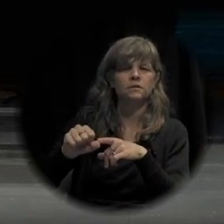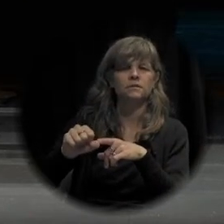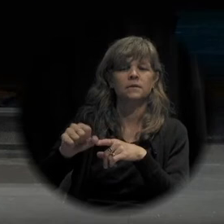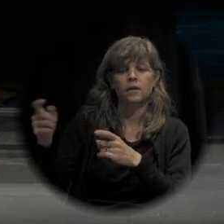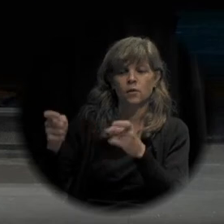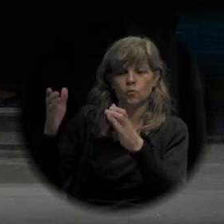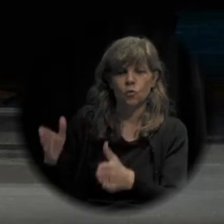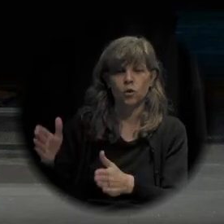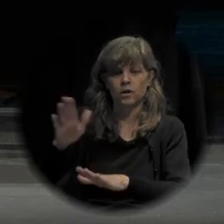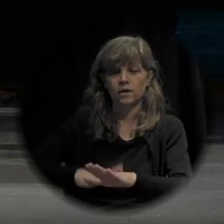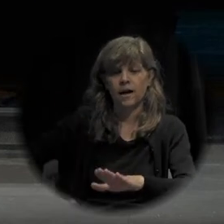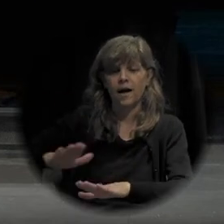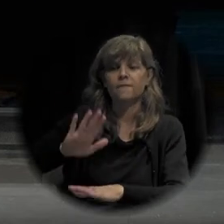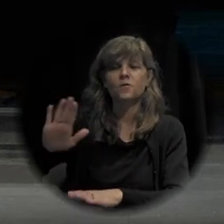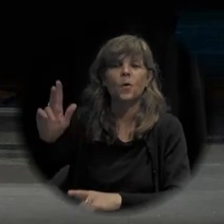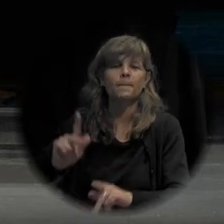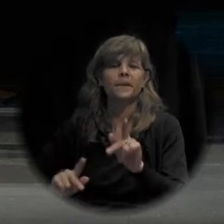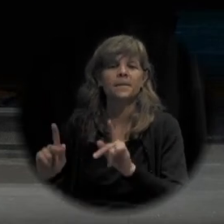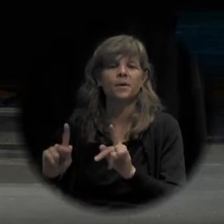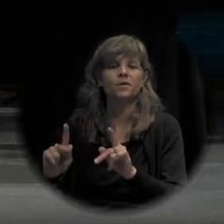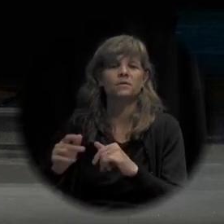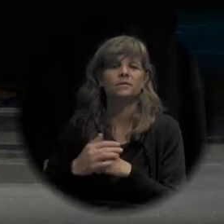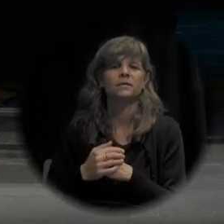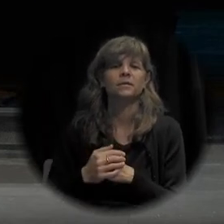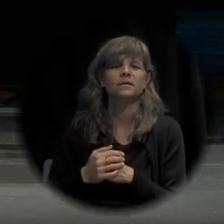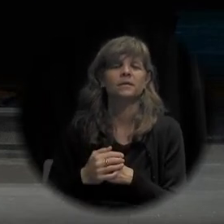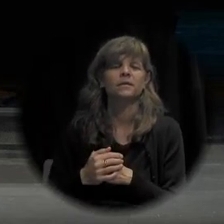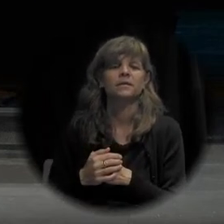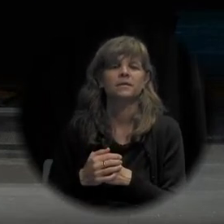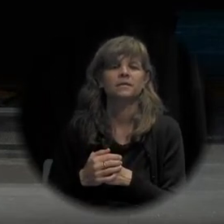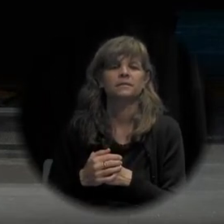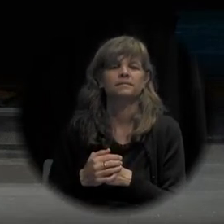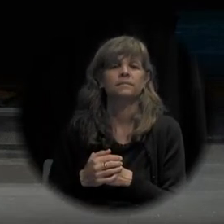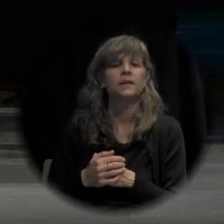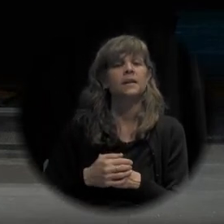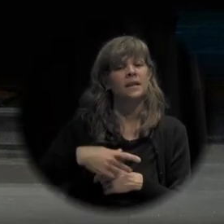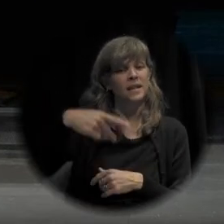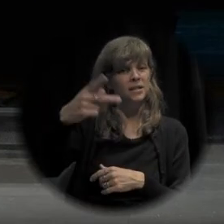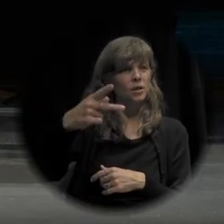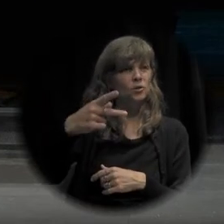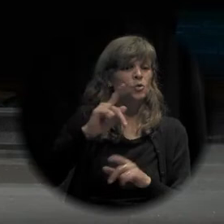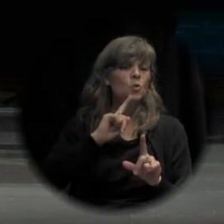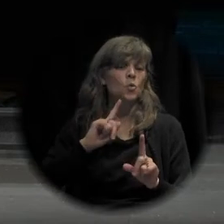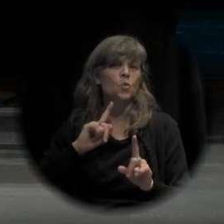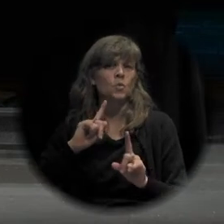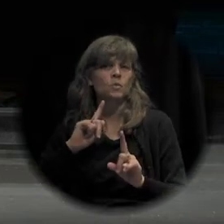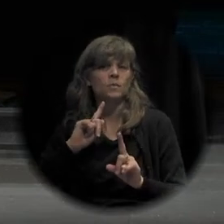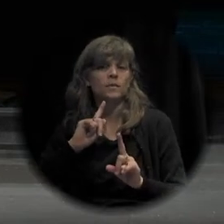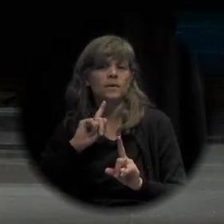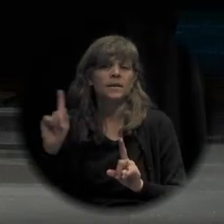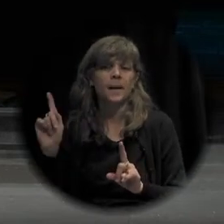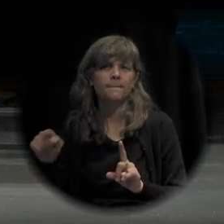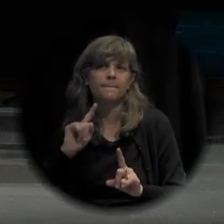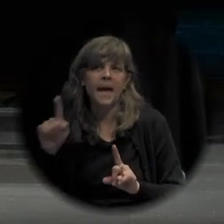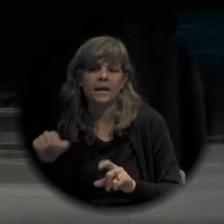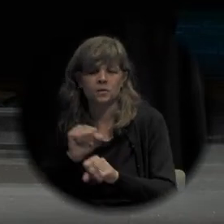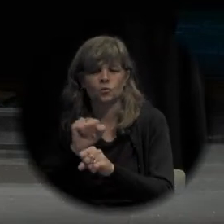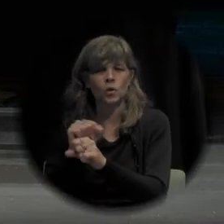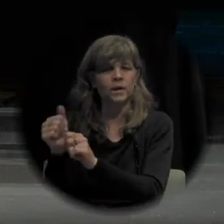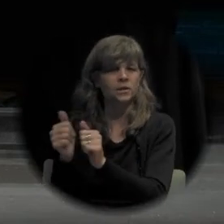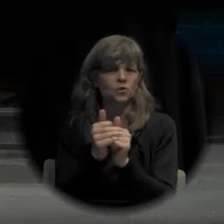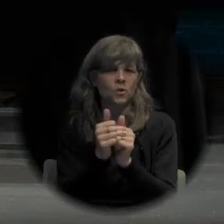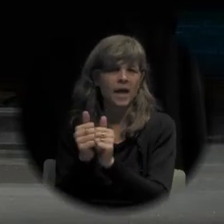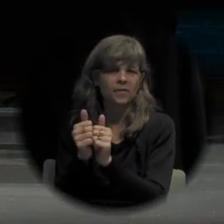These are working together, not separately. These aren't two separate commands, but it's really two parts of the same command. Because if you do